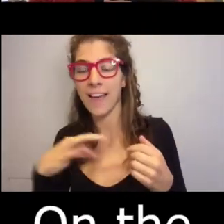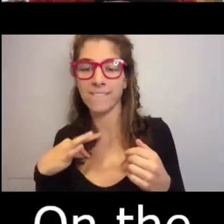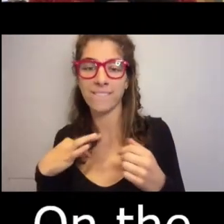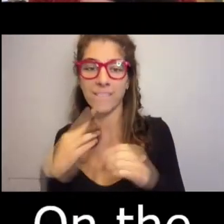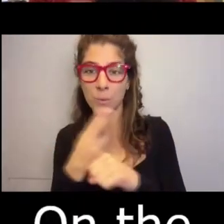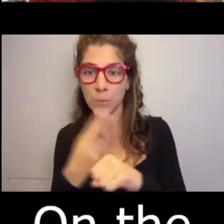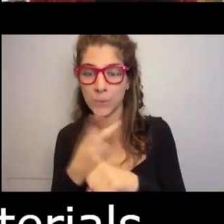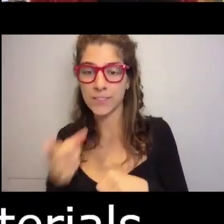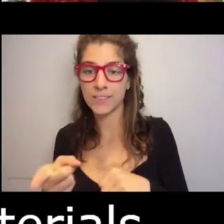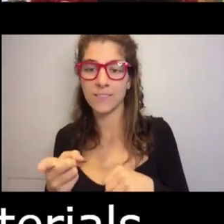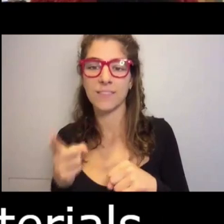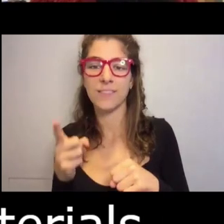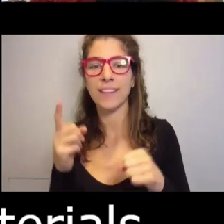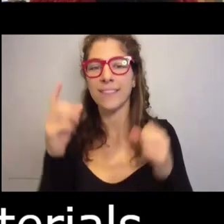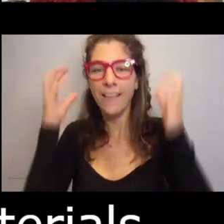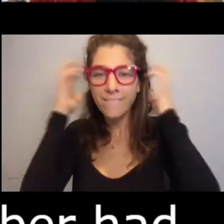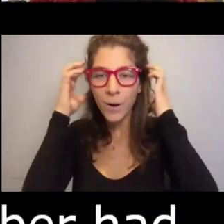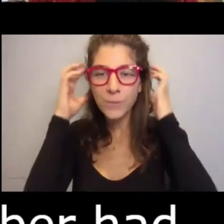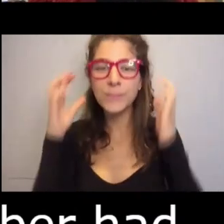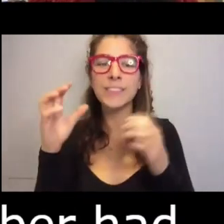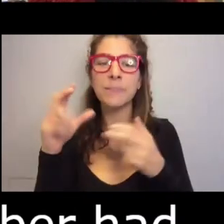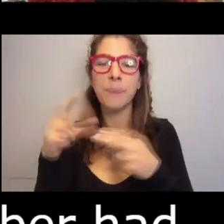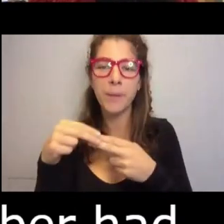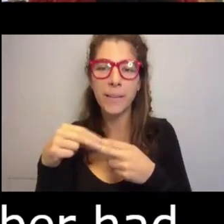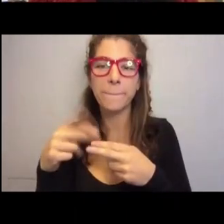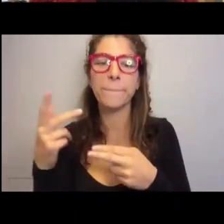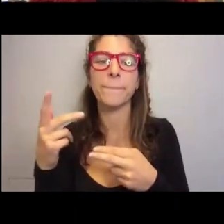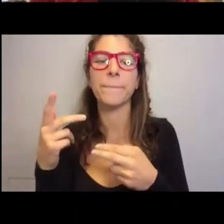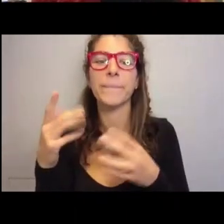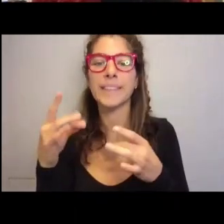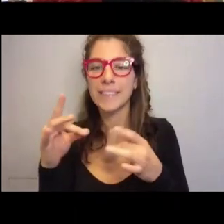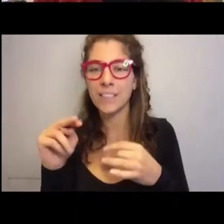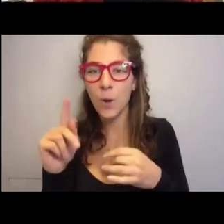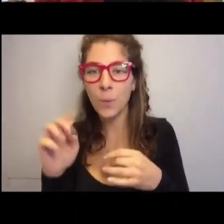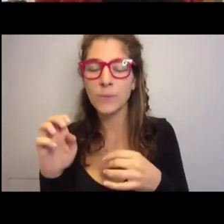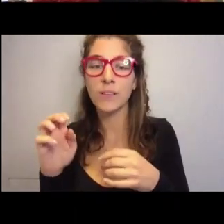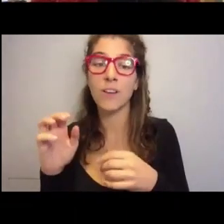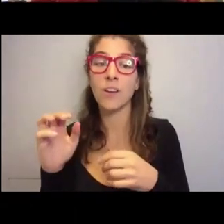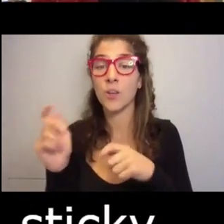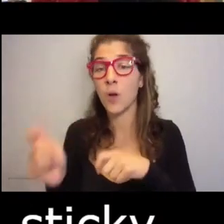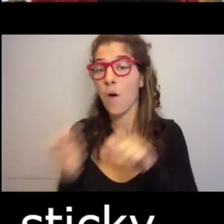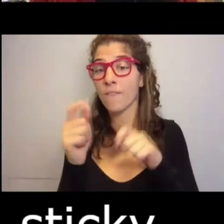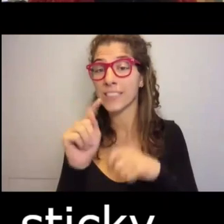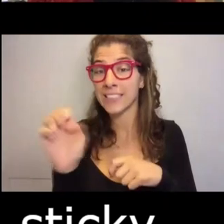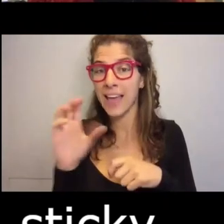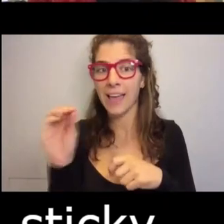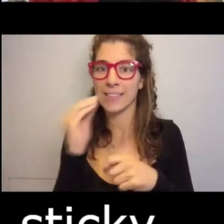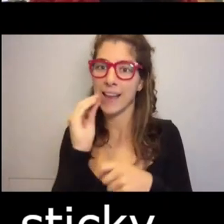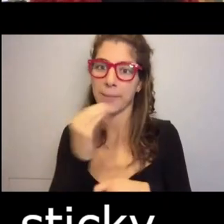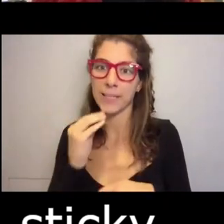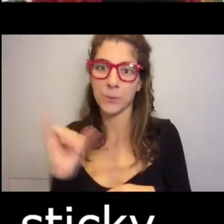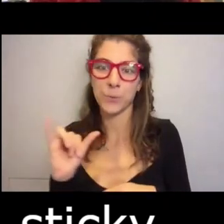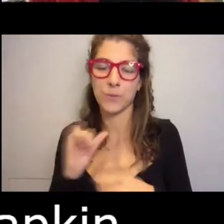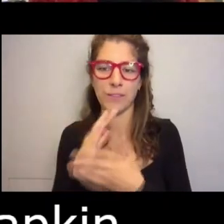which was a mix of headphones, paper clips, sticky notes, a golf tee, and a napkin. So